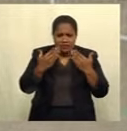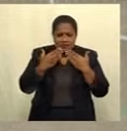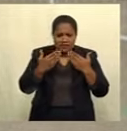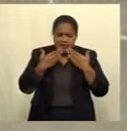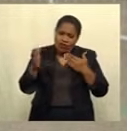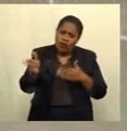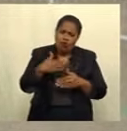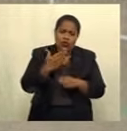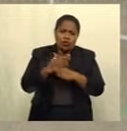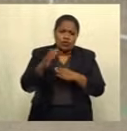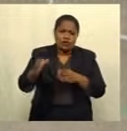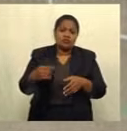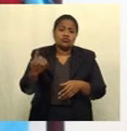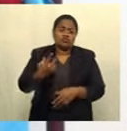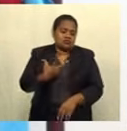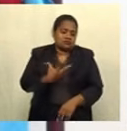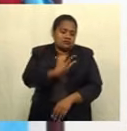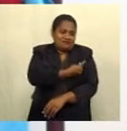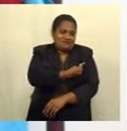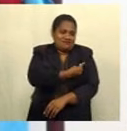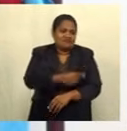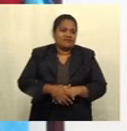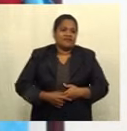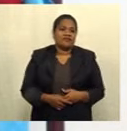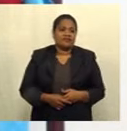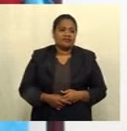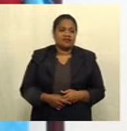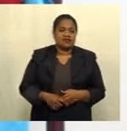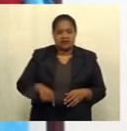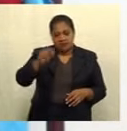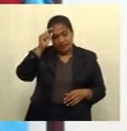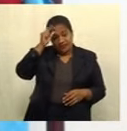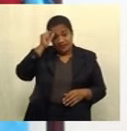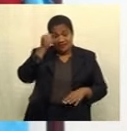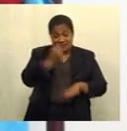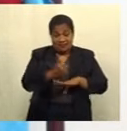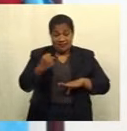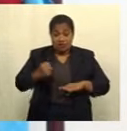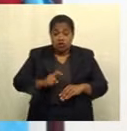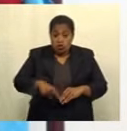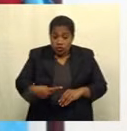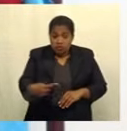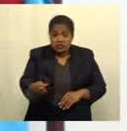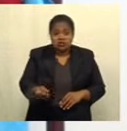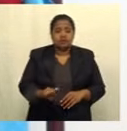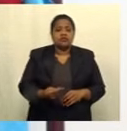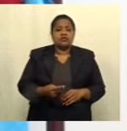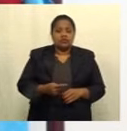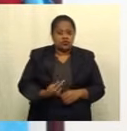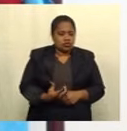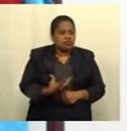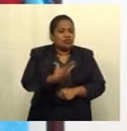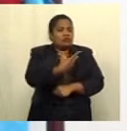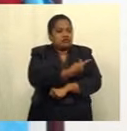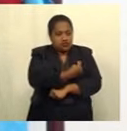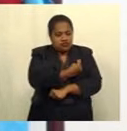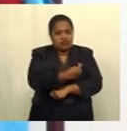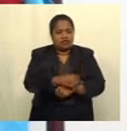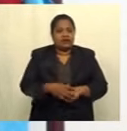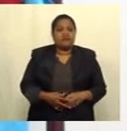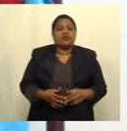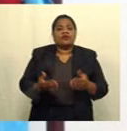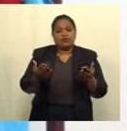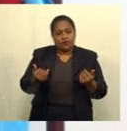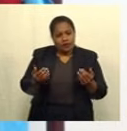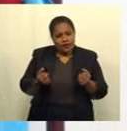to be vaccinated. The Fijian government continues to ramp up its vaccination rollout plan with a welcome